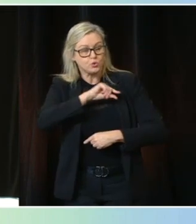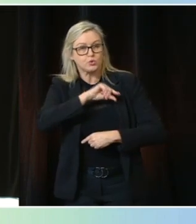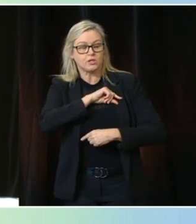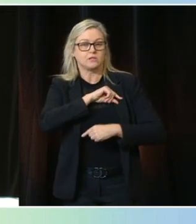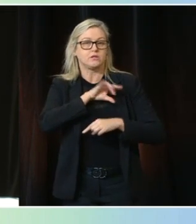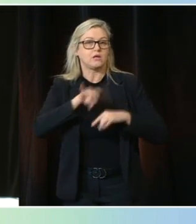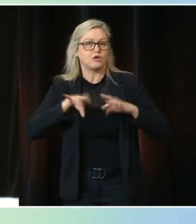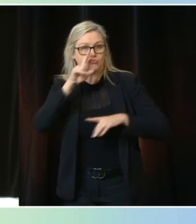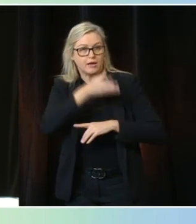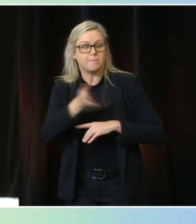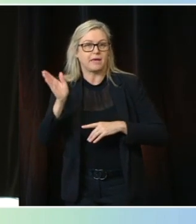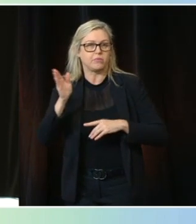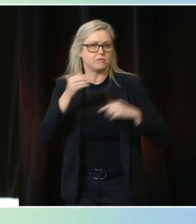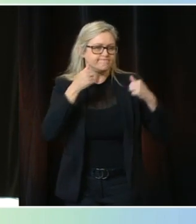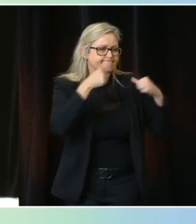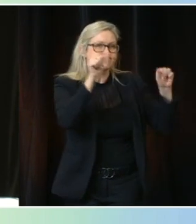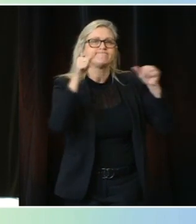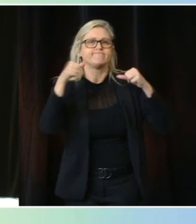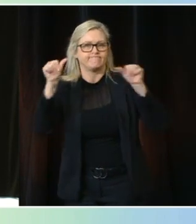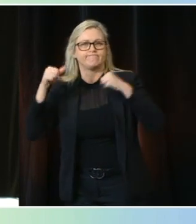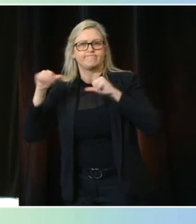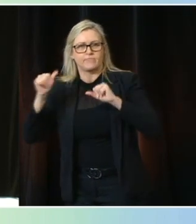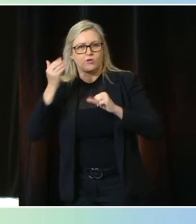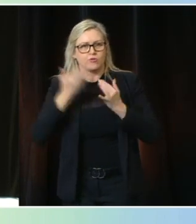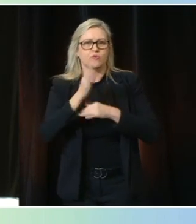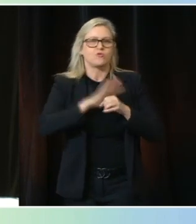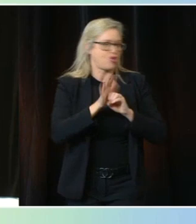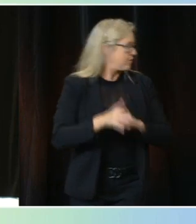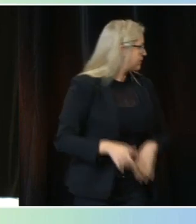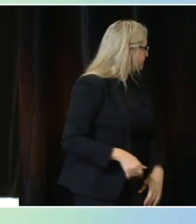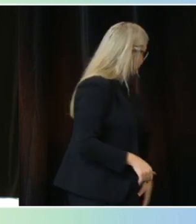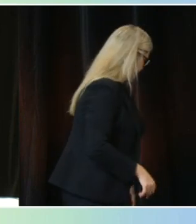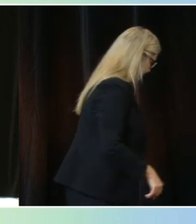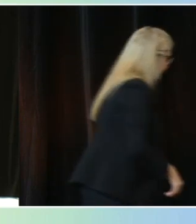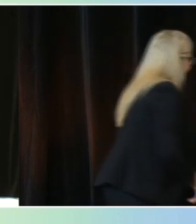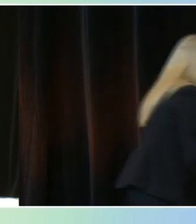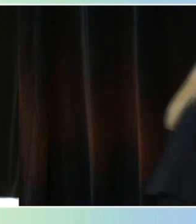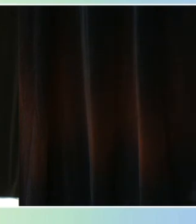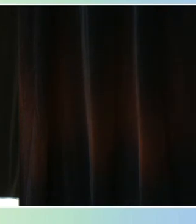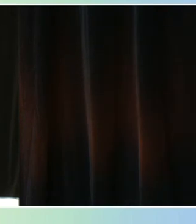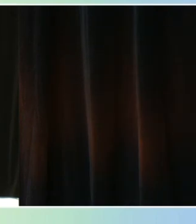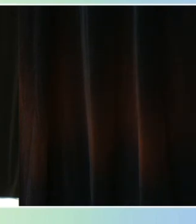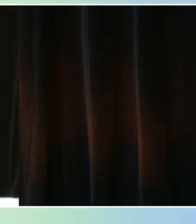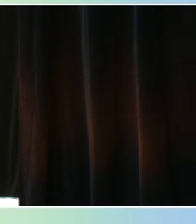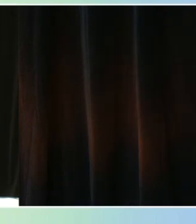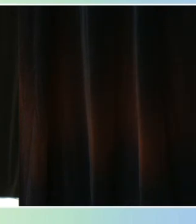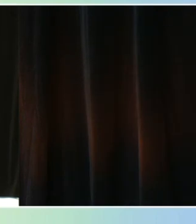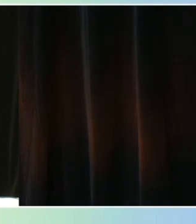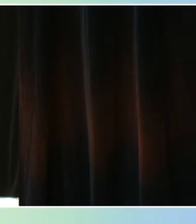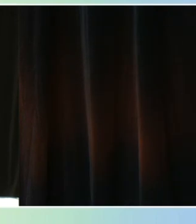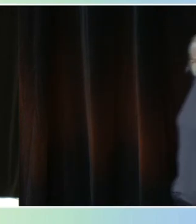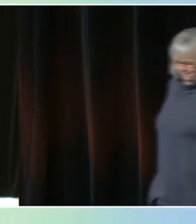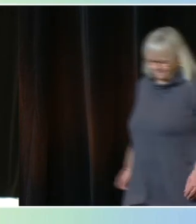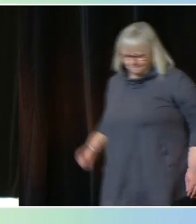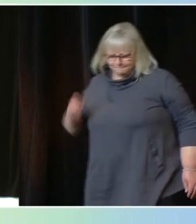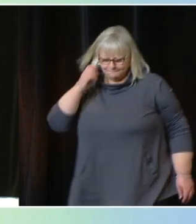Australians did it got us through the pandemic so let all of us as leaders